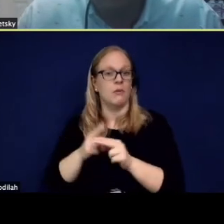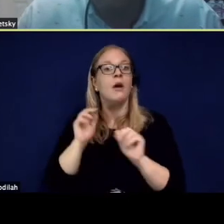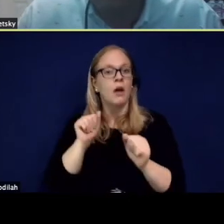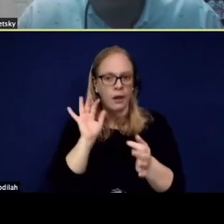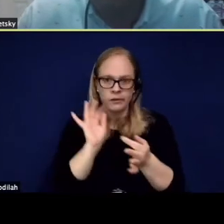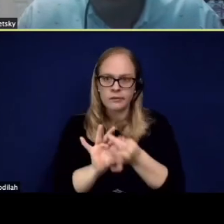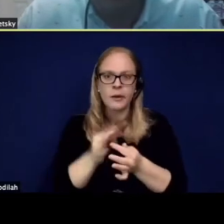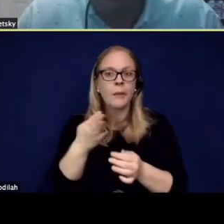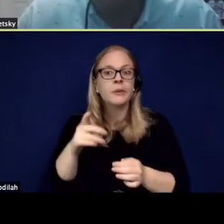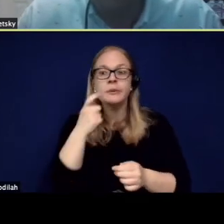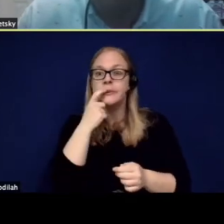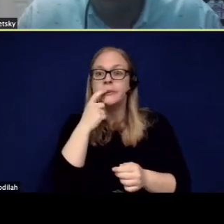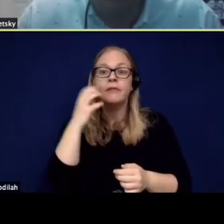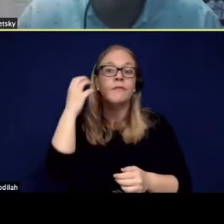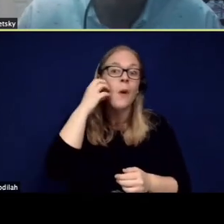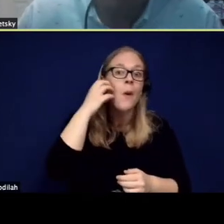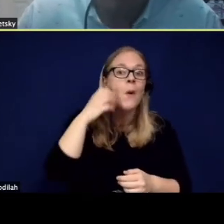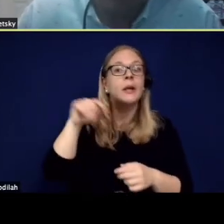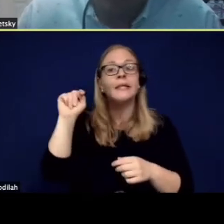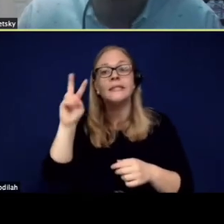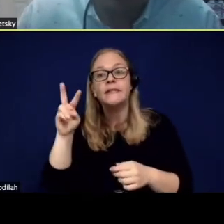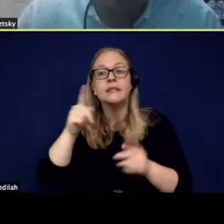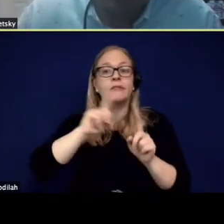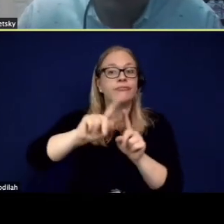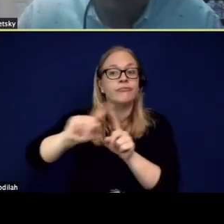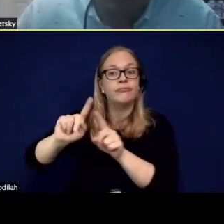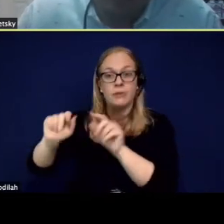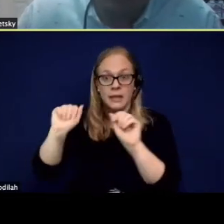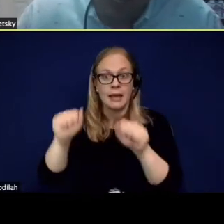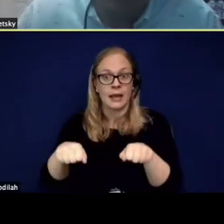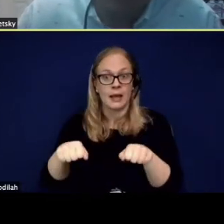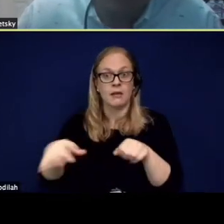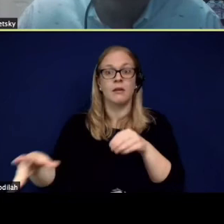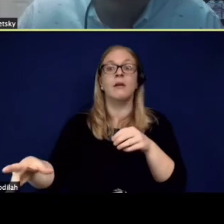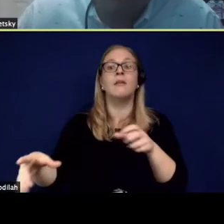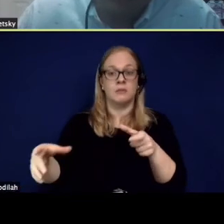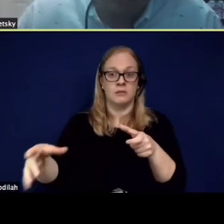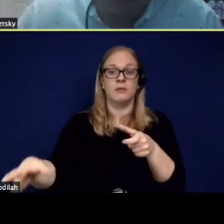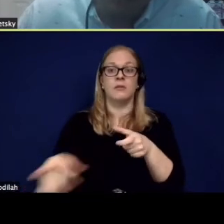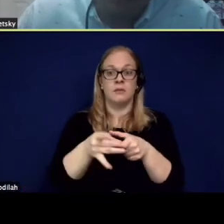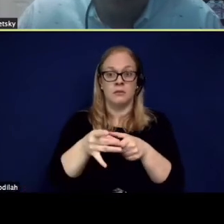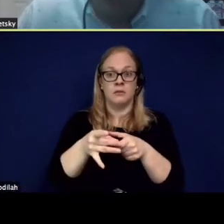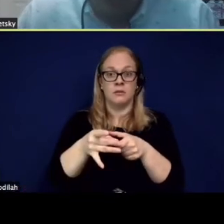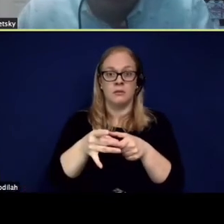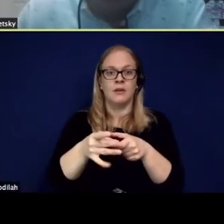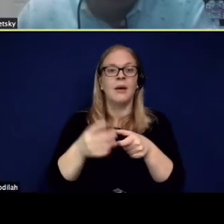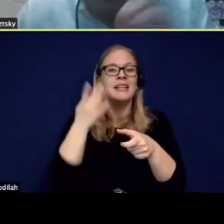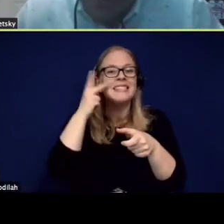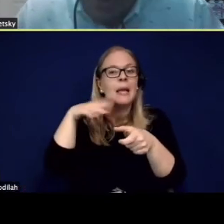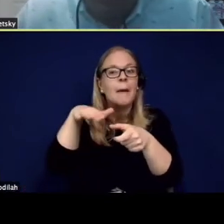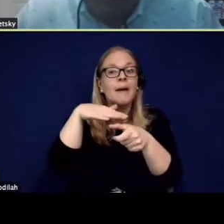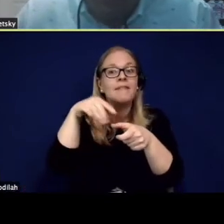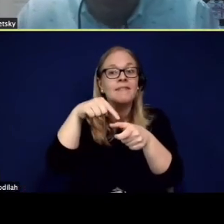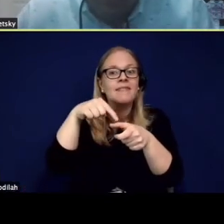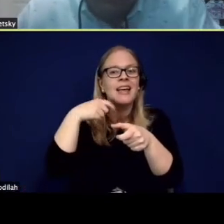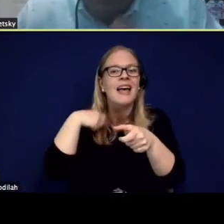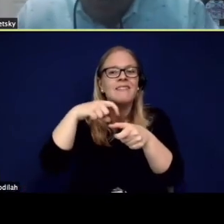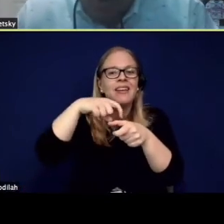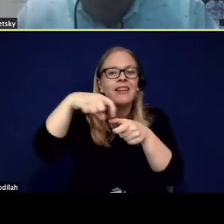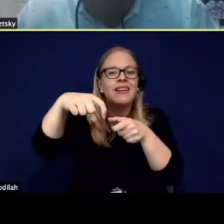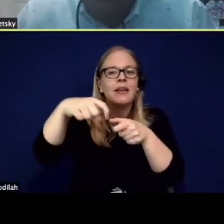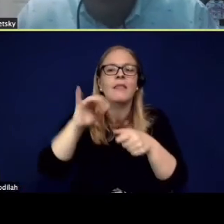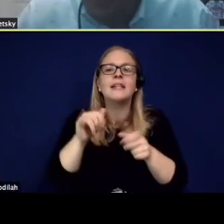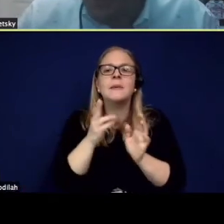a TV transmitter that comes with the product. It also, on the top here, is a mini mic that you can actually